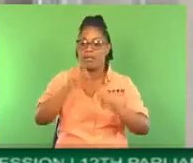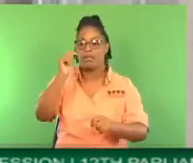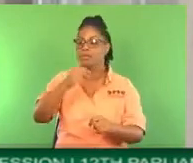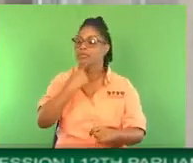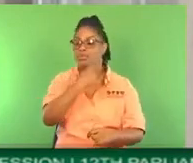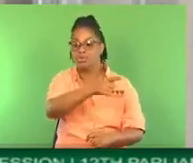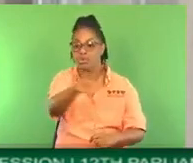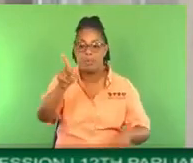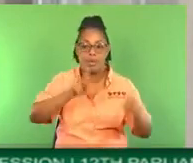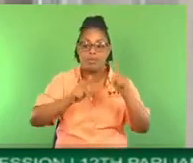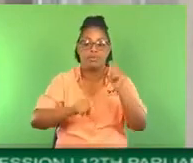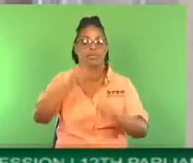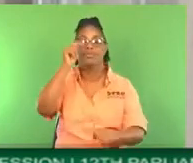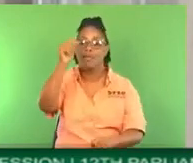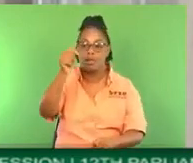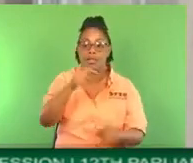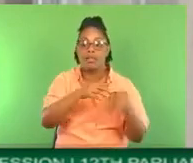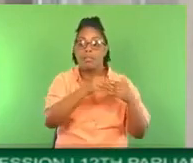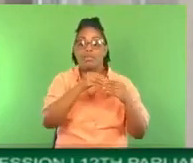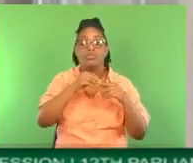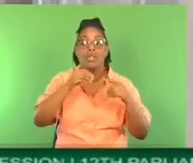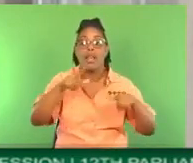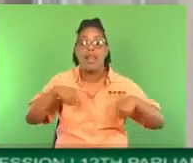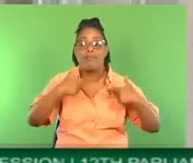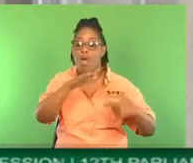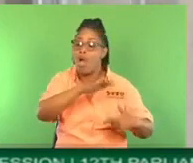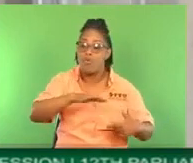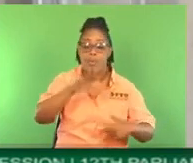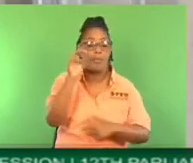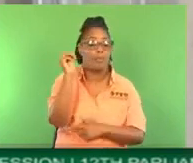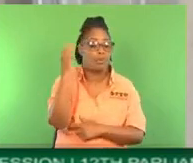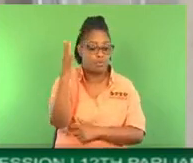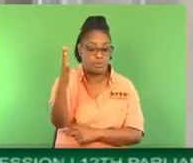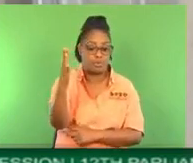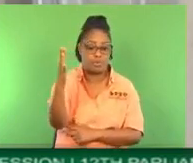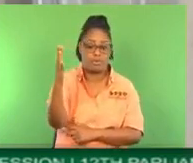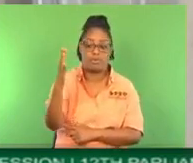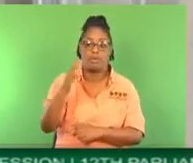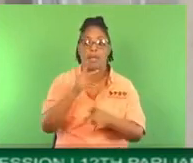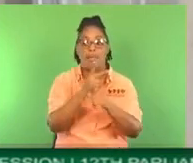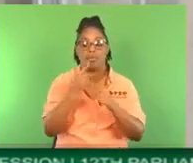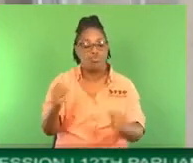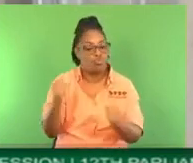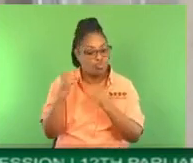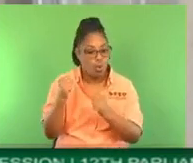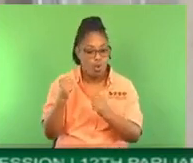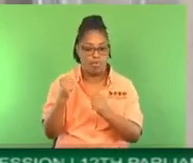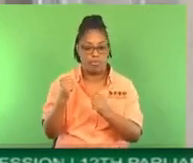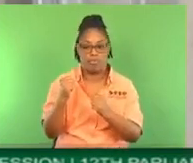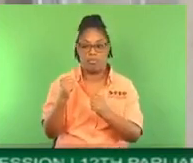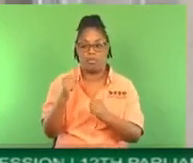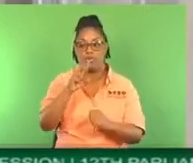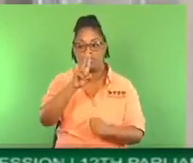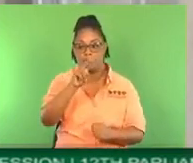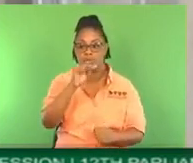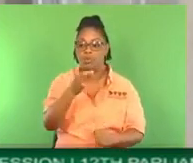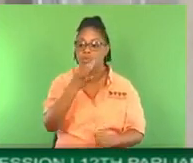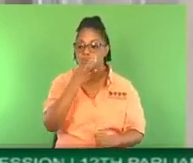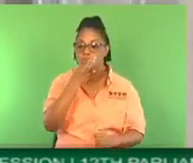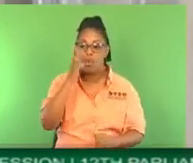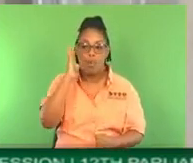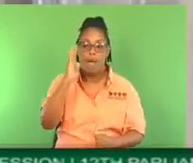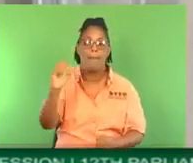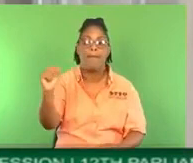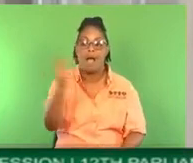Tobago, especially the people of Cumuto, Manzanilla, stand firm, stand fast. The UNC will return